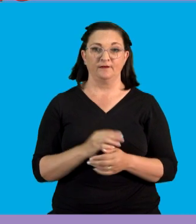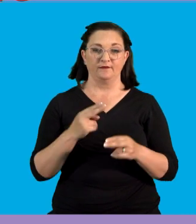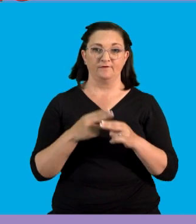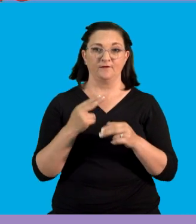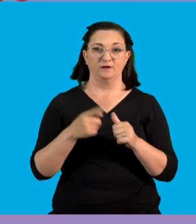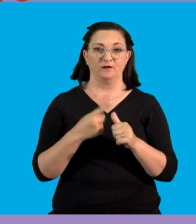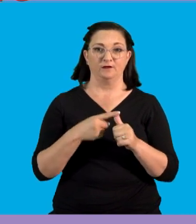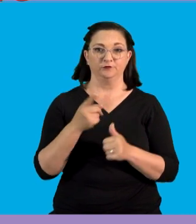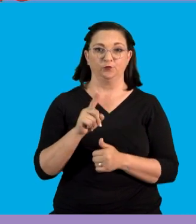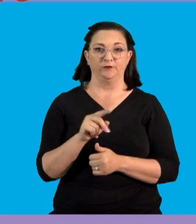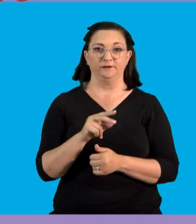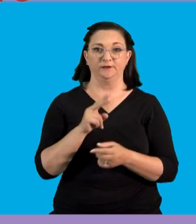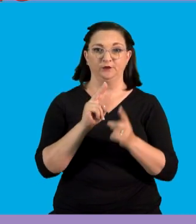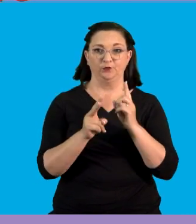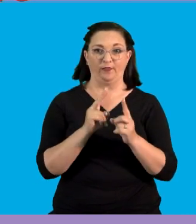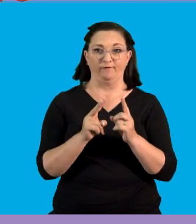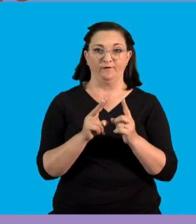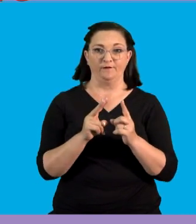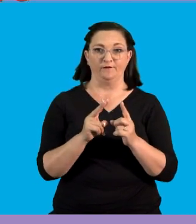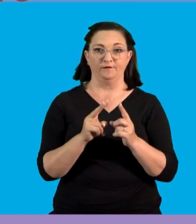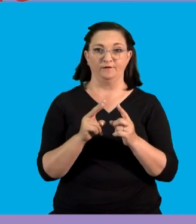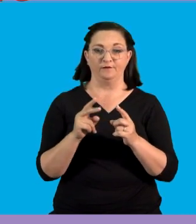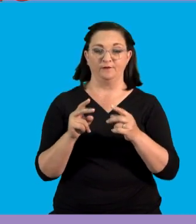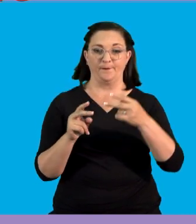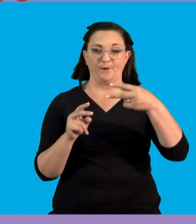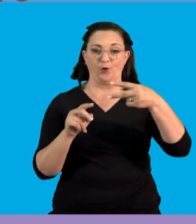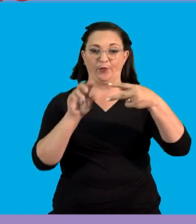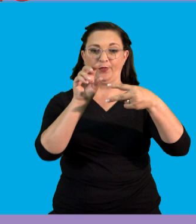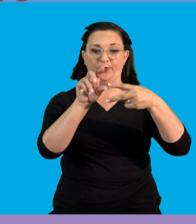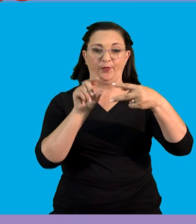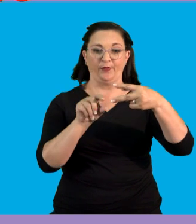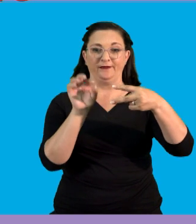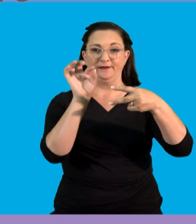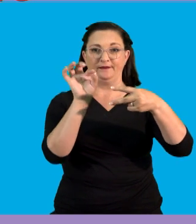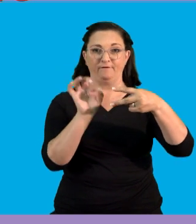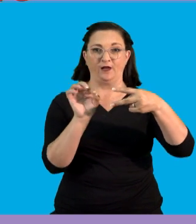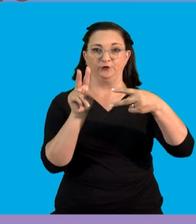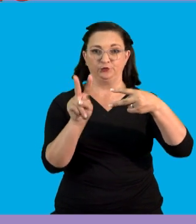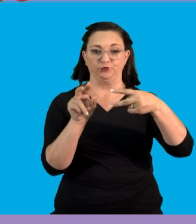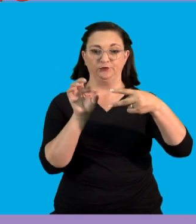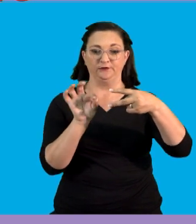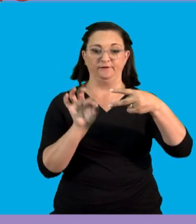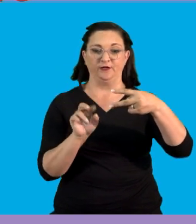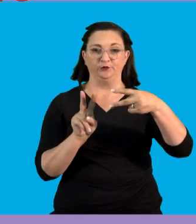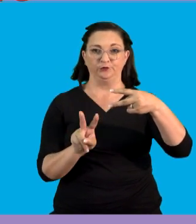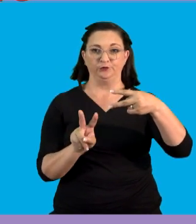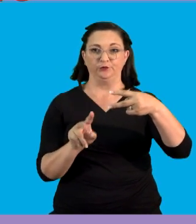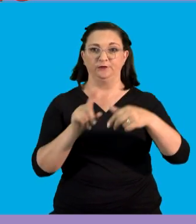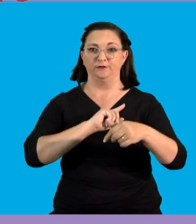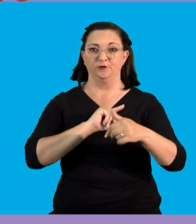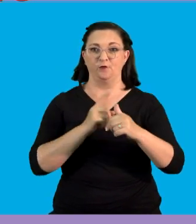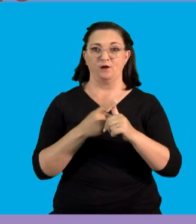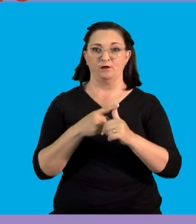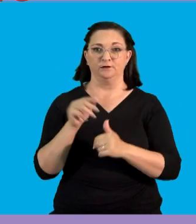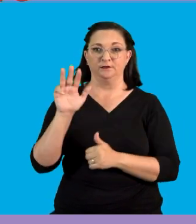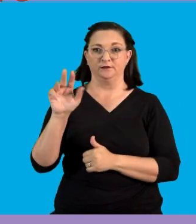final answer of 12. And if I divide each of those numerator and the denominator by 2, that will give me